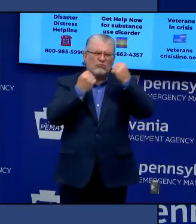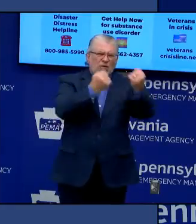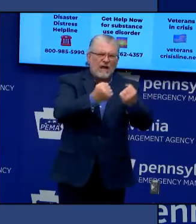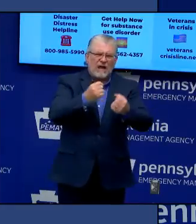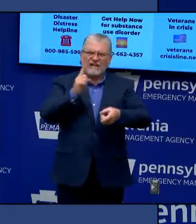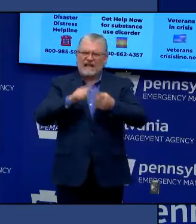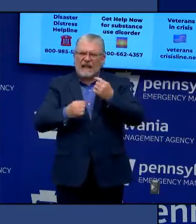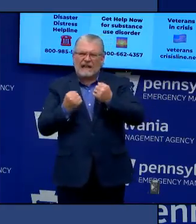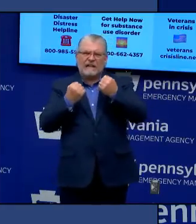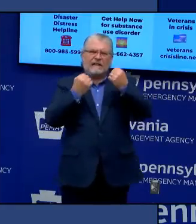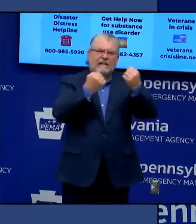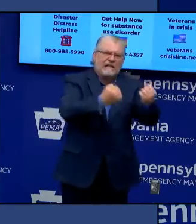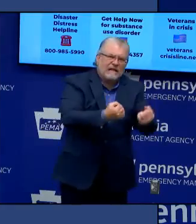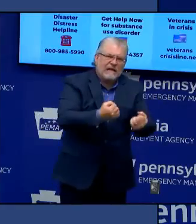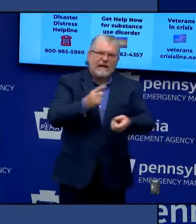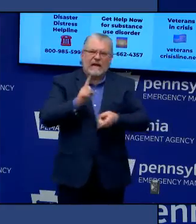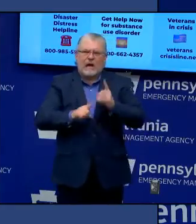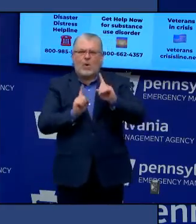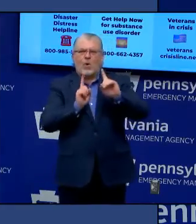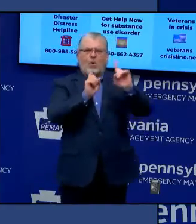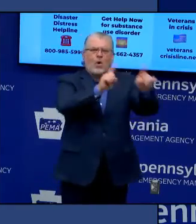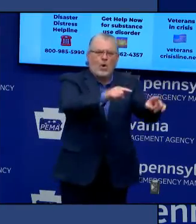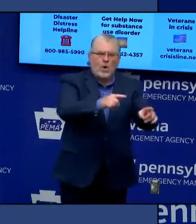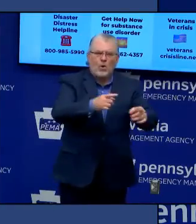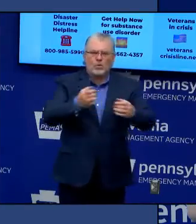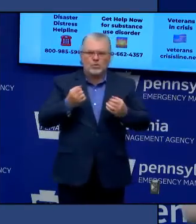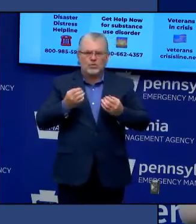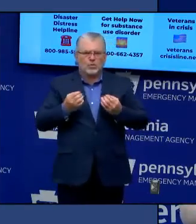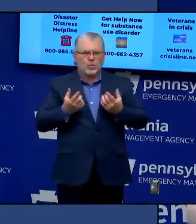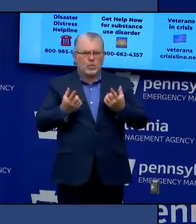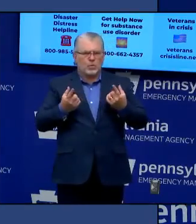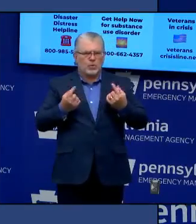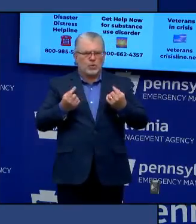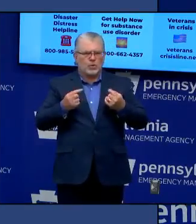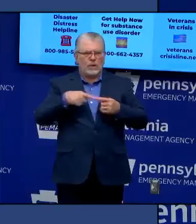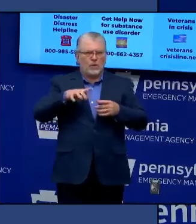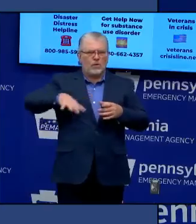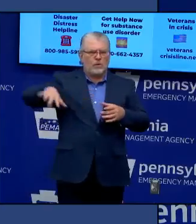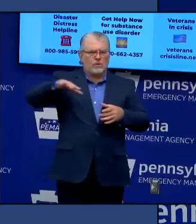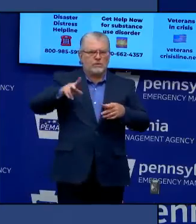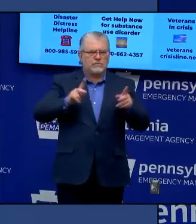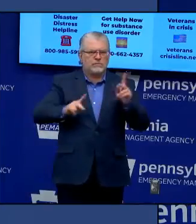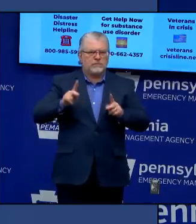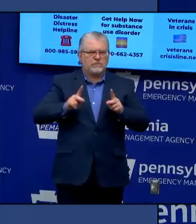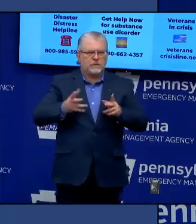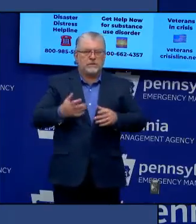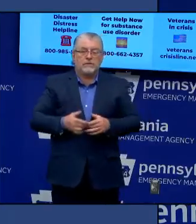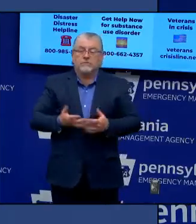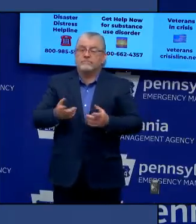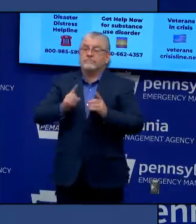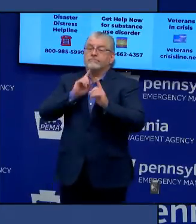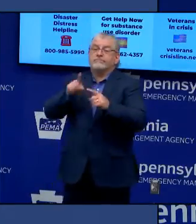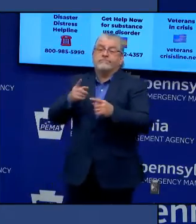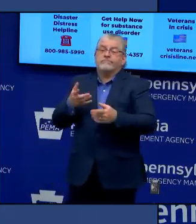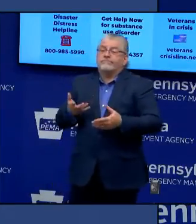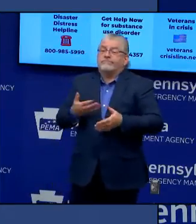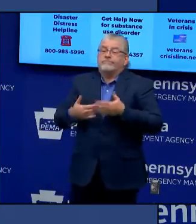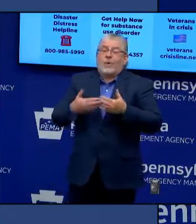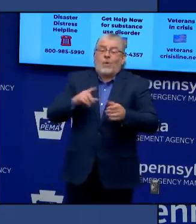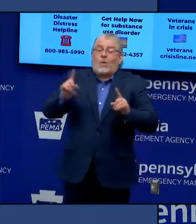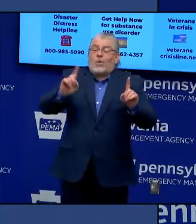testing data are geographically representative? No matter where we put a mass testing location, there's always going to be